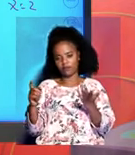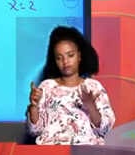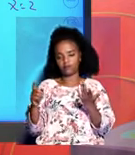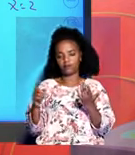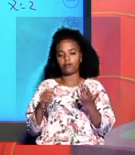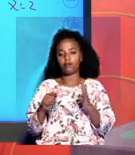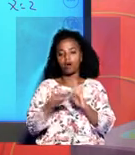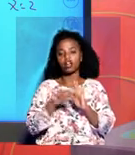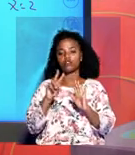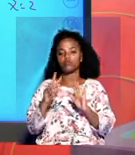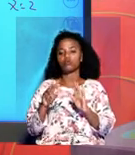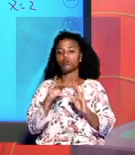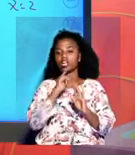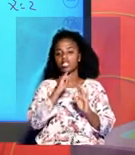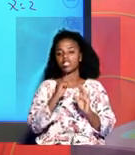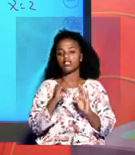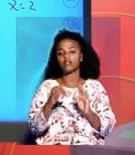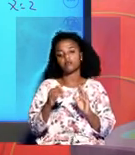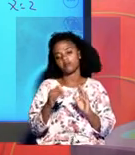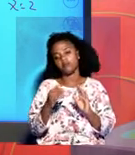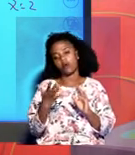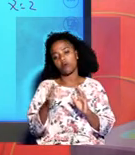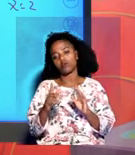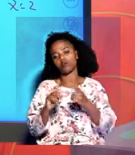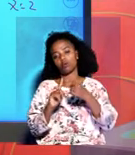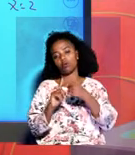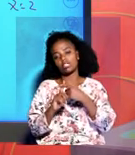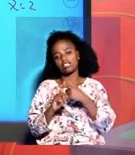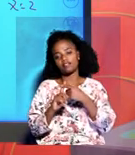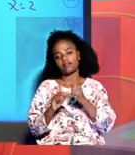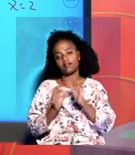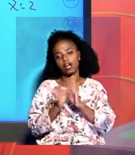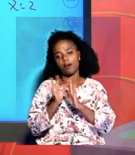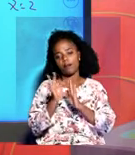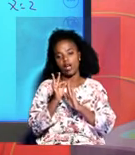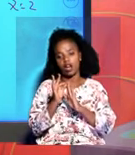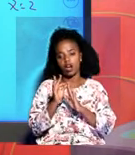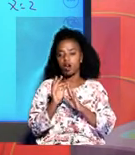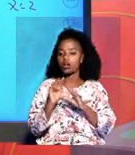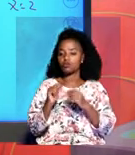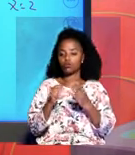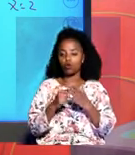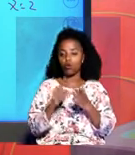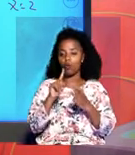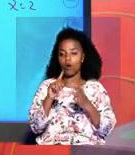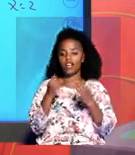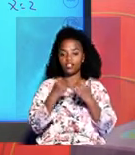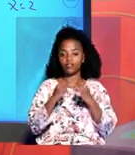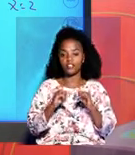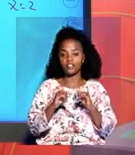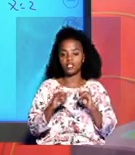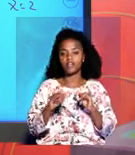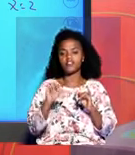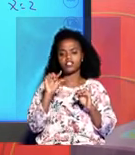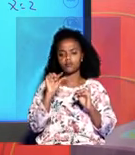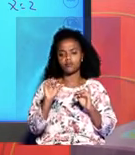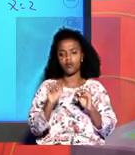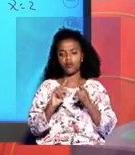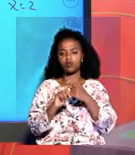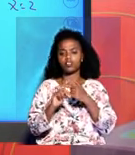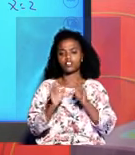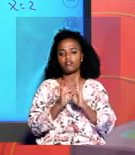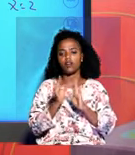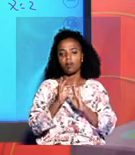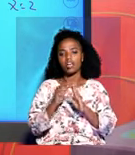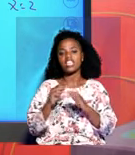2.001 minus 2 is this almost positive number, a very small positive number. So 1 divided by a very small positive number gives you